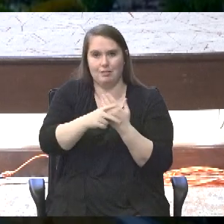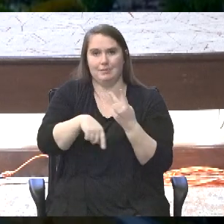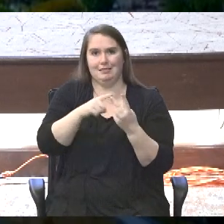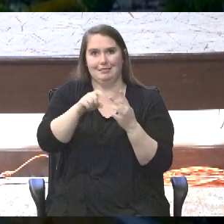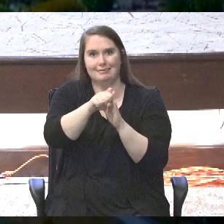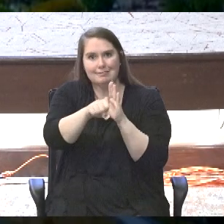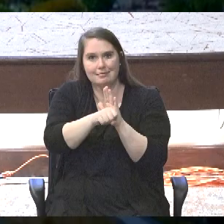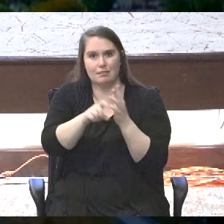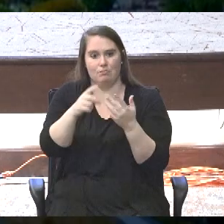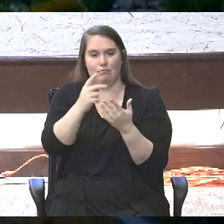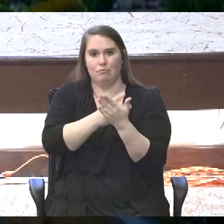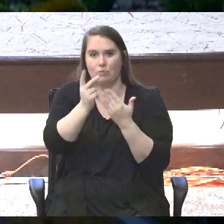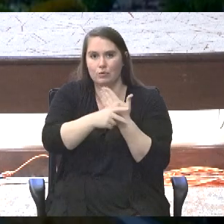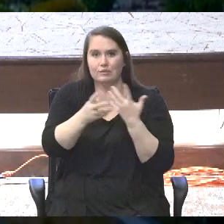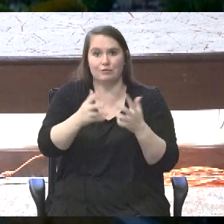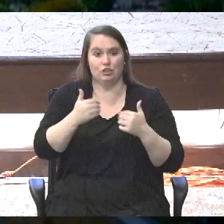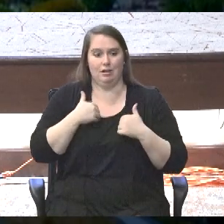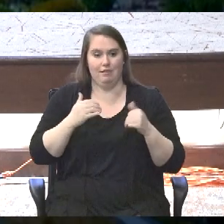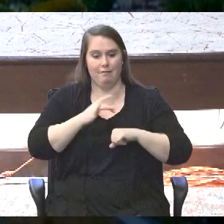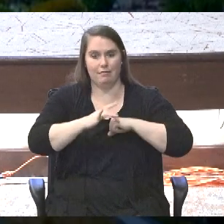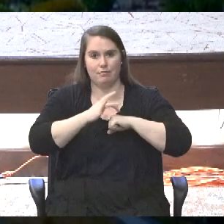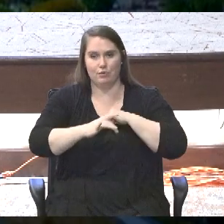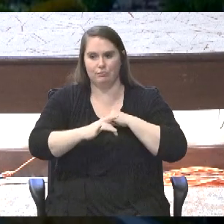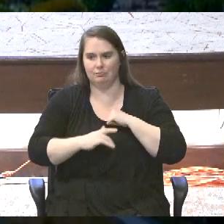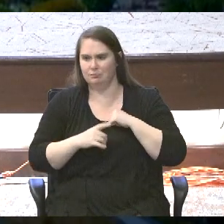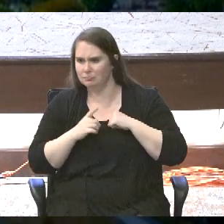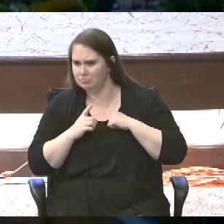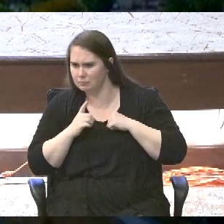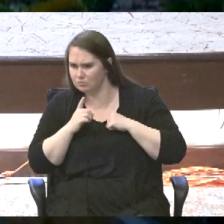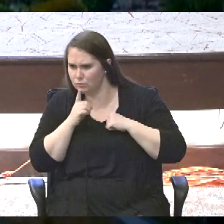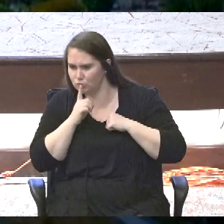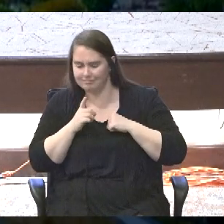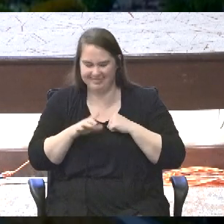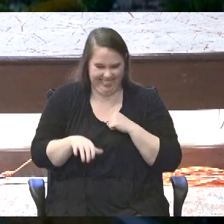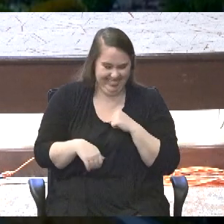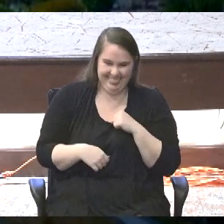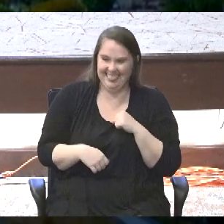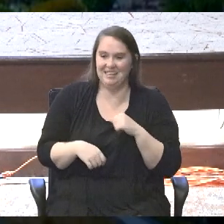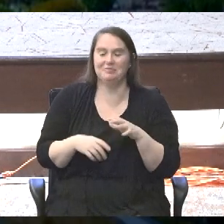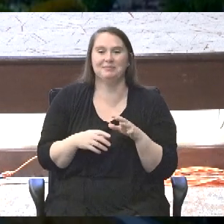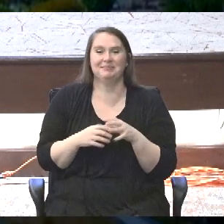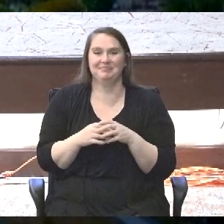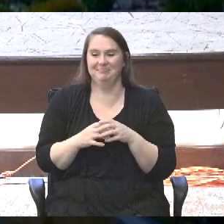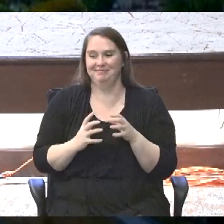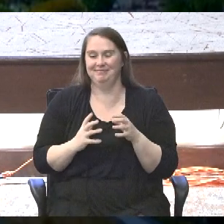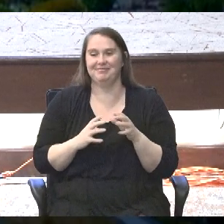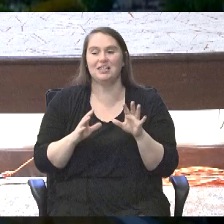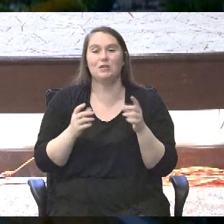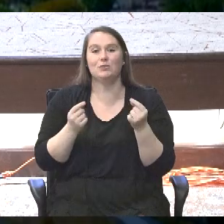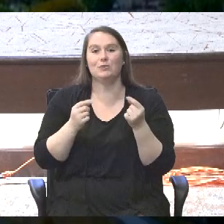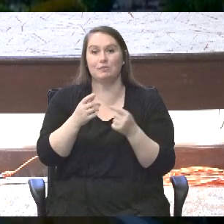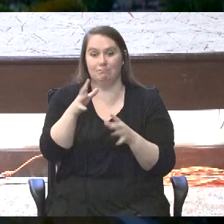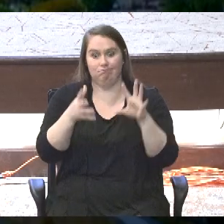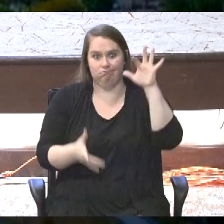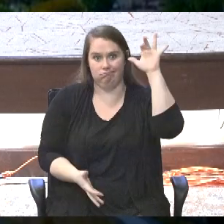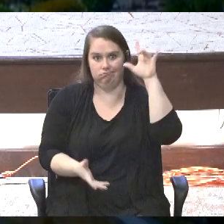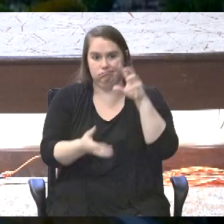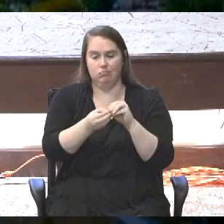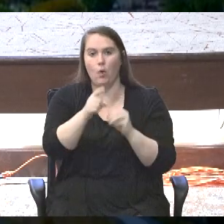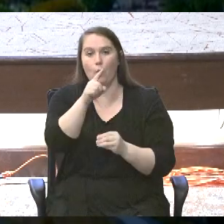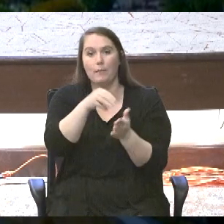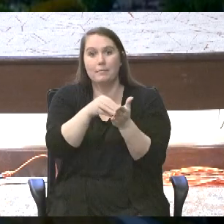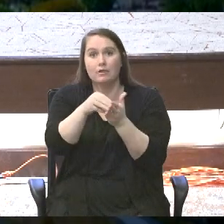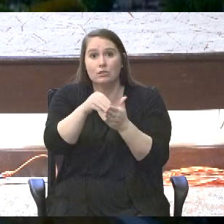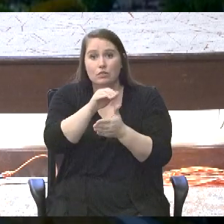talking carbon reduction, but it's paying for quite a bit of sidewalk here and saving the money, saving almost $1 million to the city of